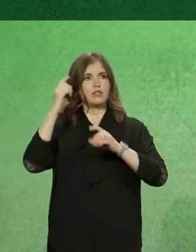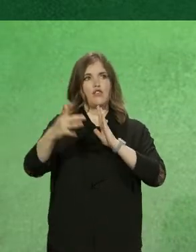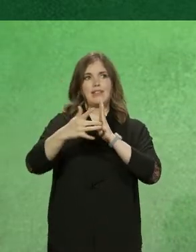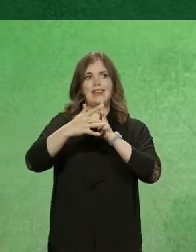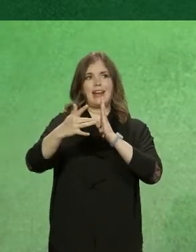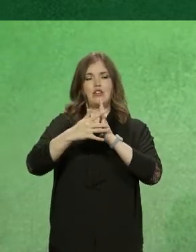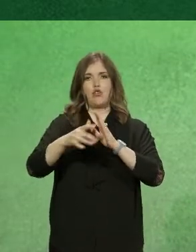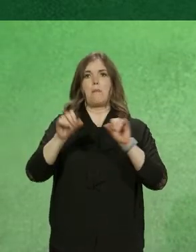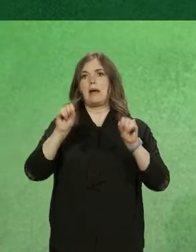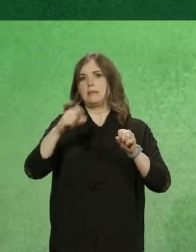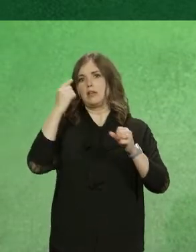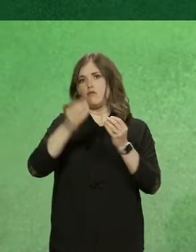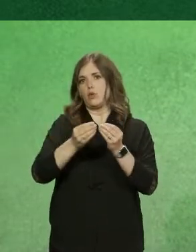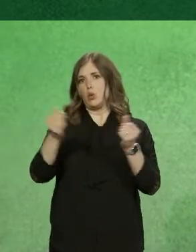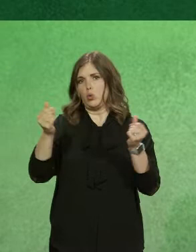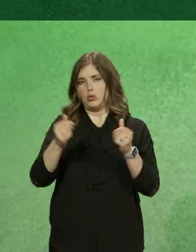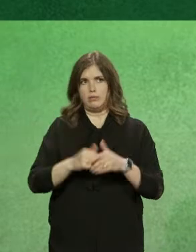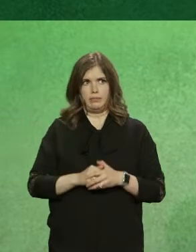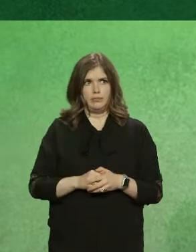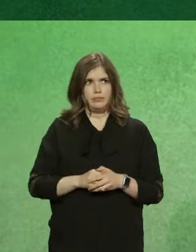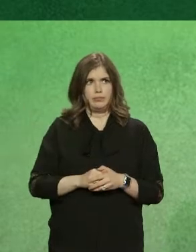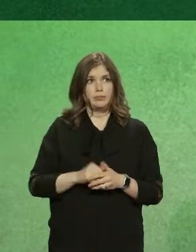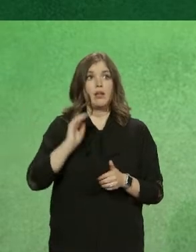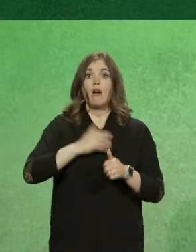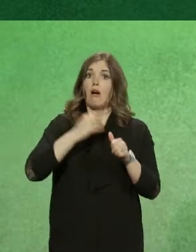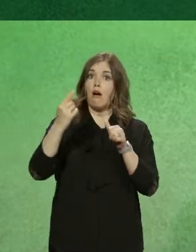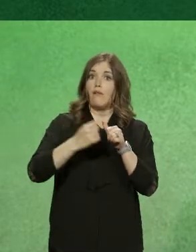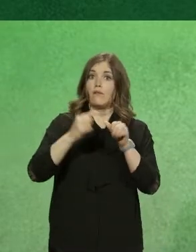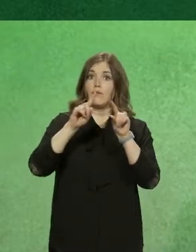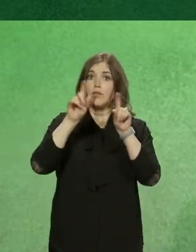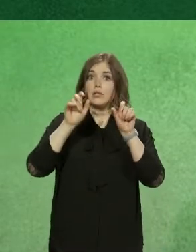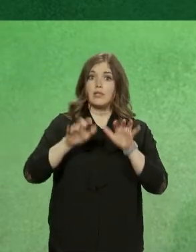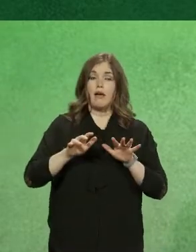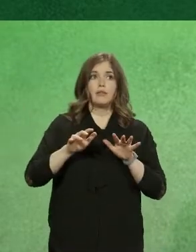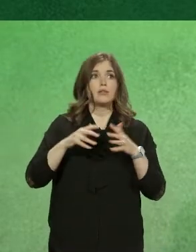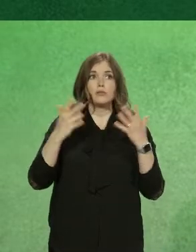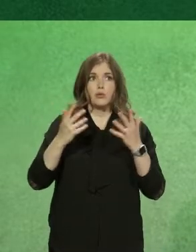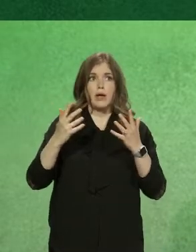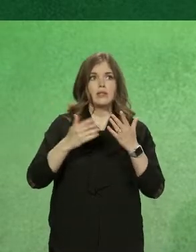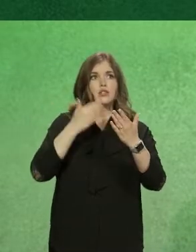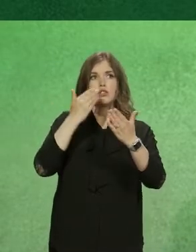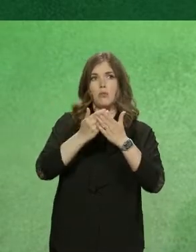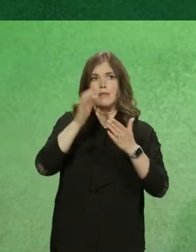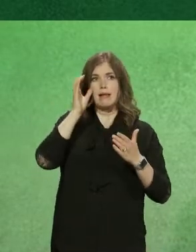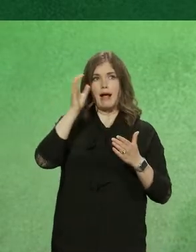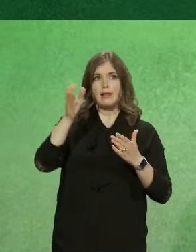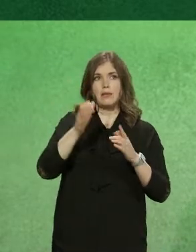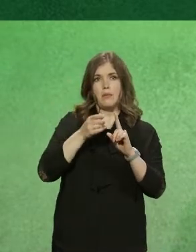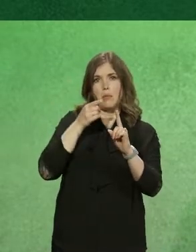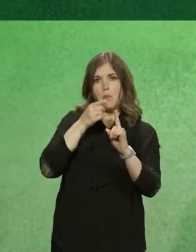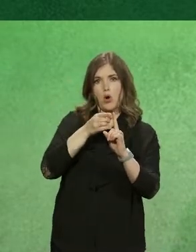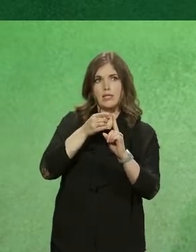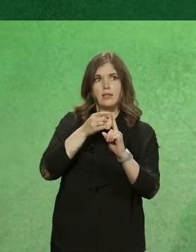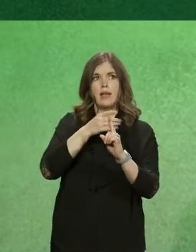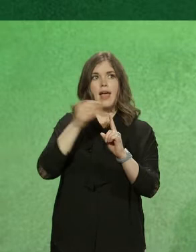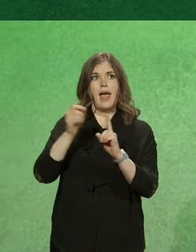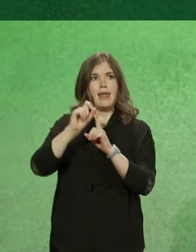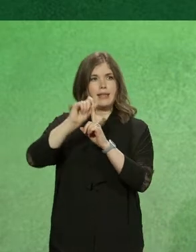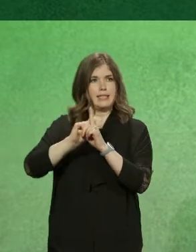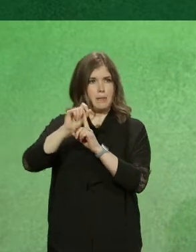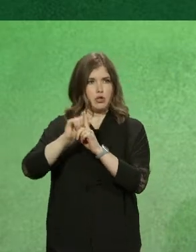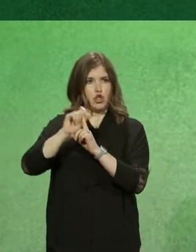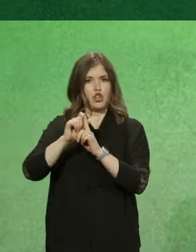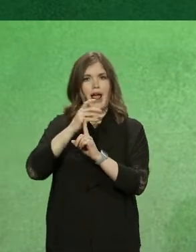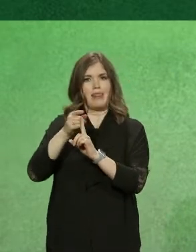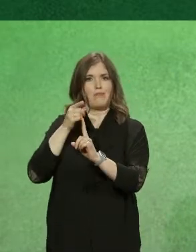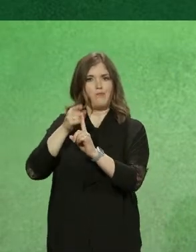of the solution. Our first test was to prove the concept of a focal point and temperature are